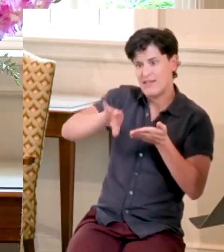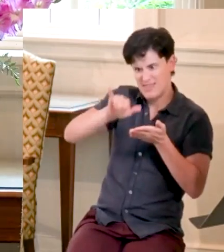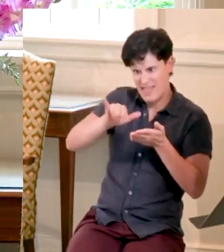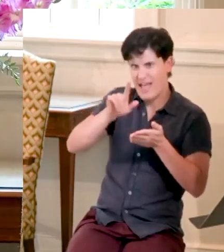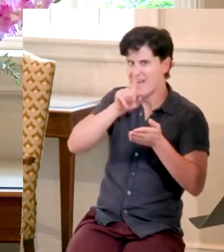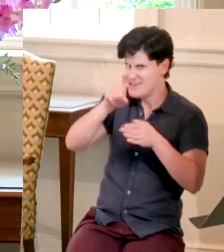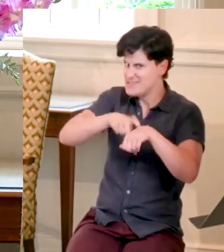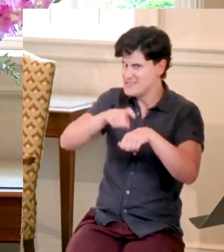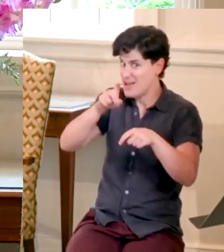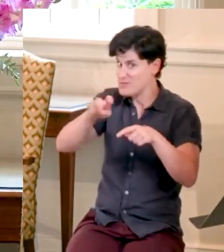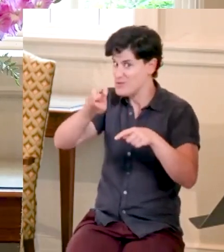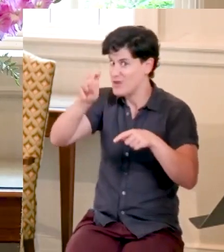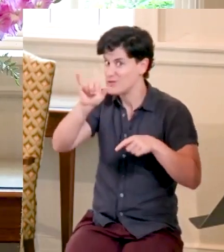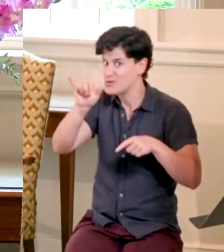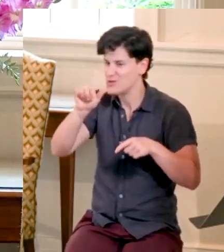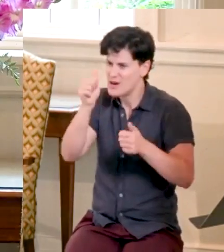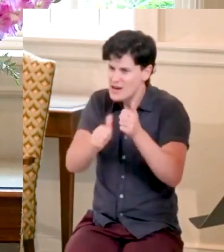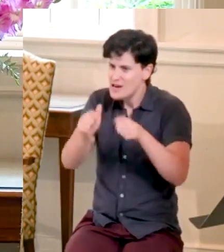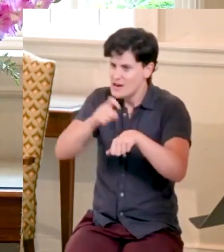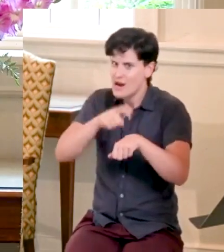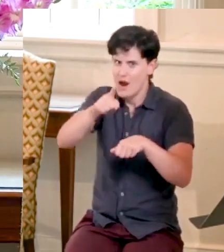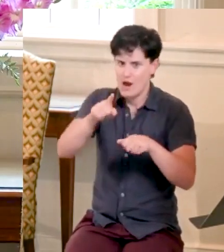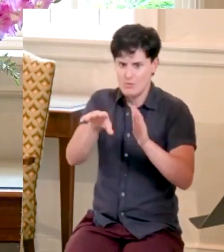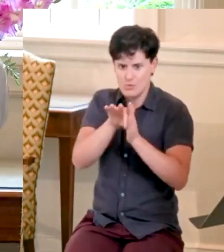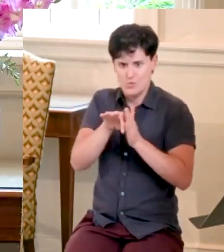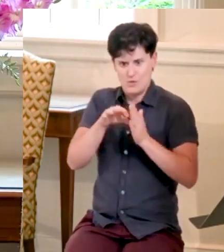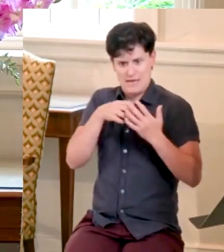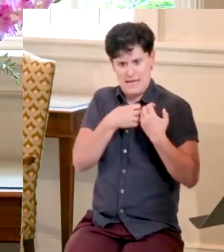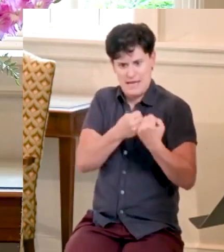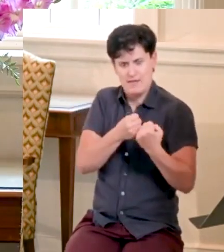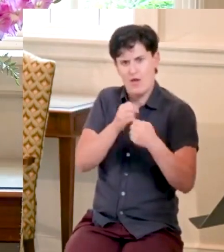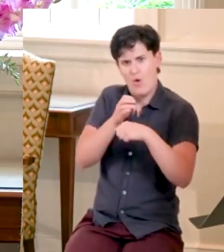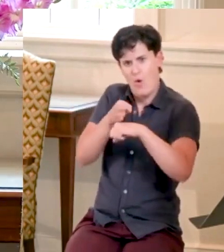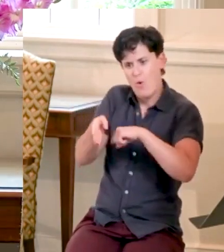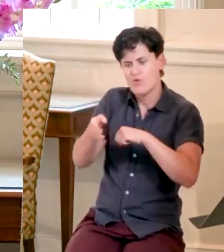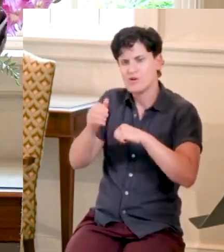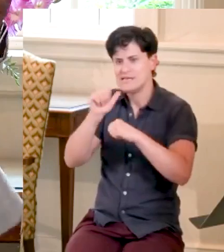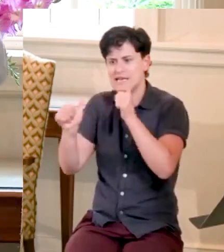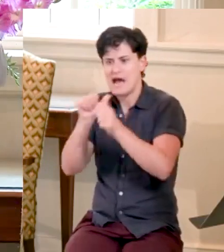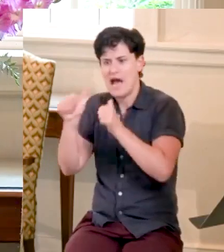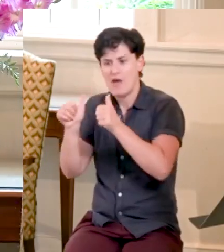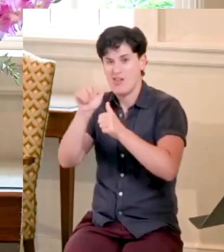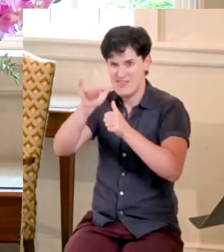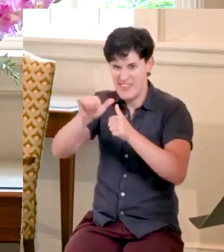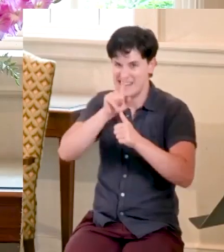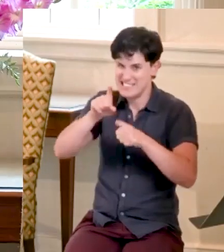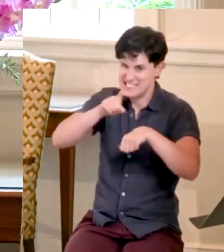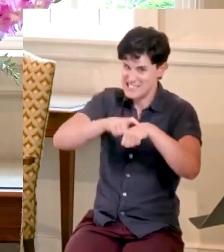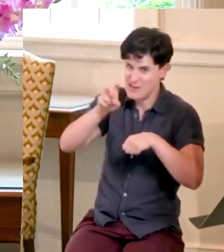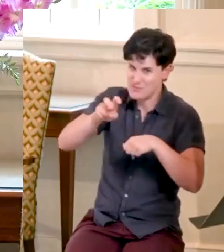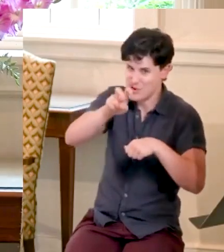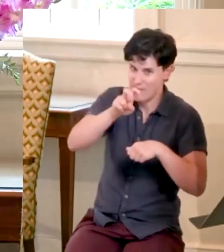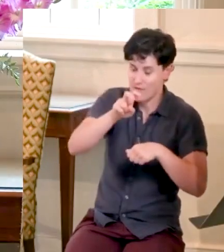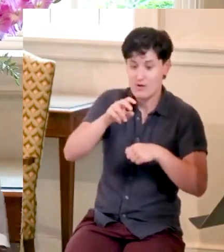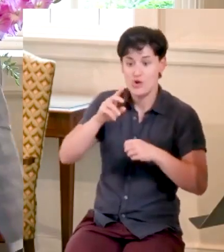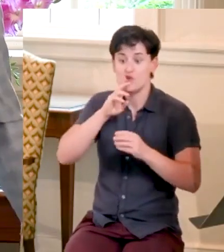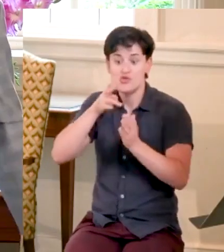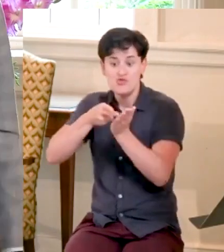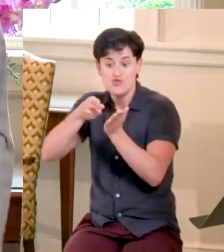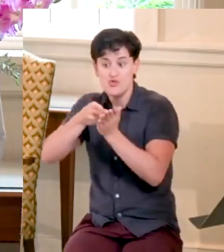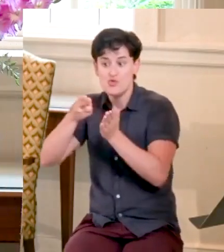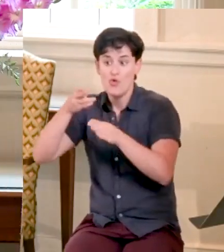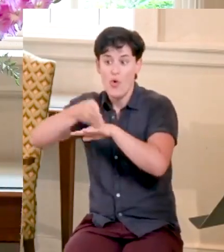Every time you choose healing over denial, time travel. Truth over silence, time travel.